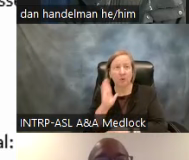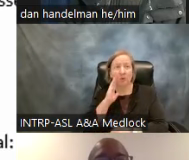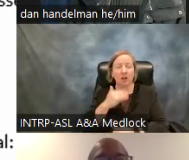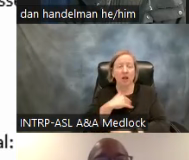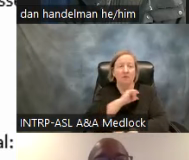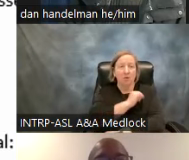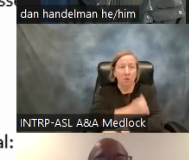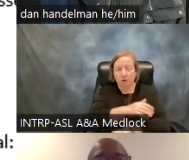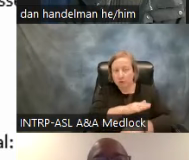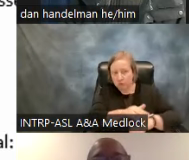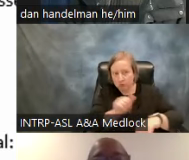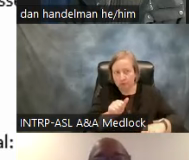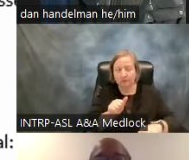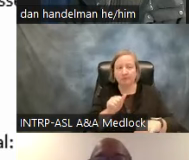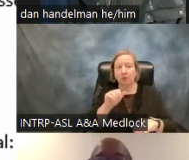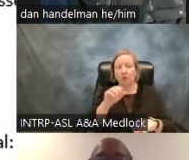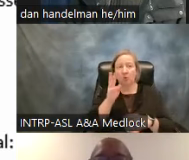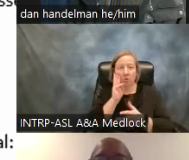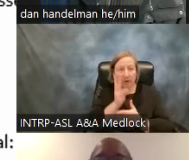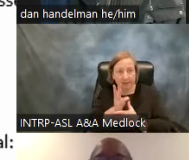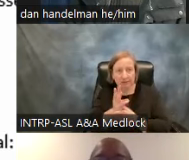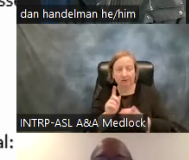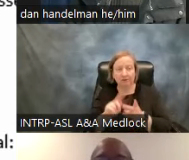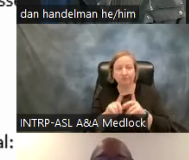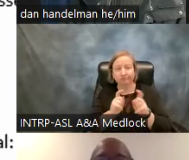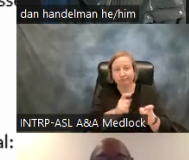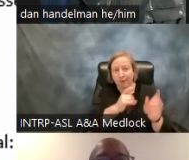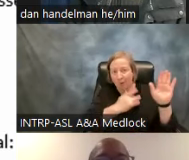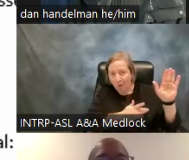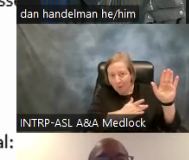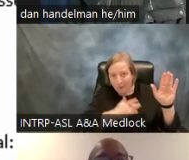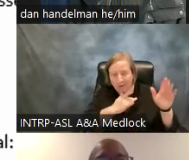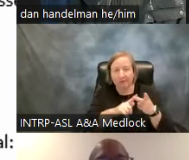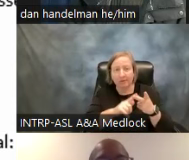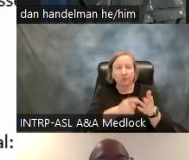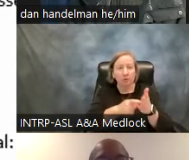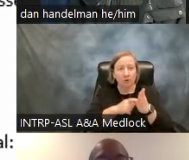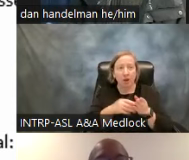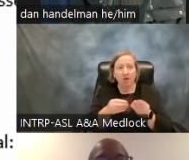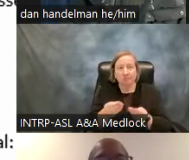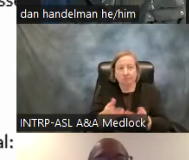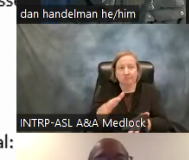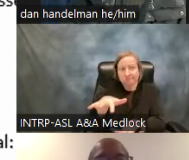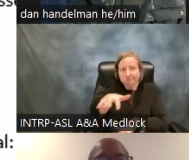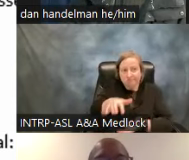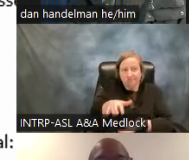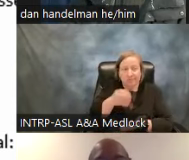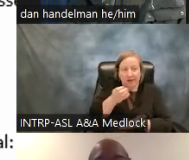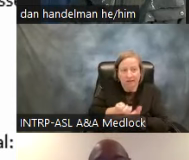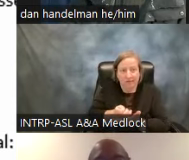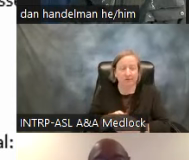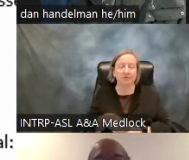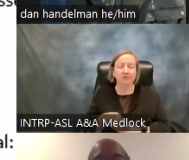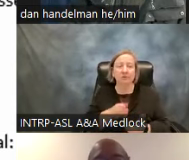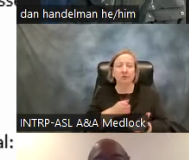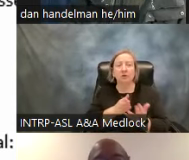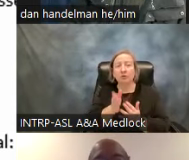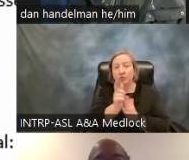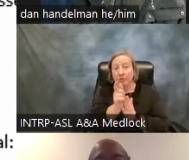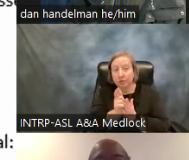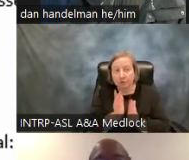subpoena witnesses, administer oaths, and require the production of evidence. Through legal counsel, the board